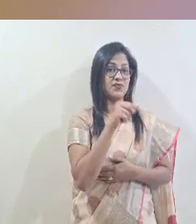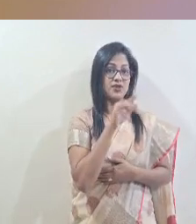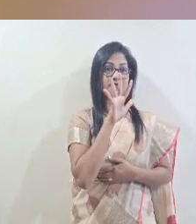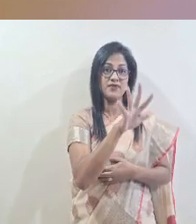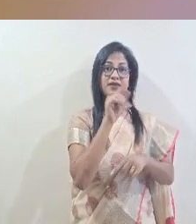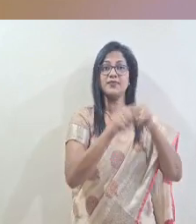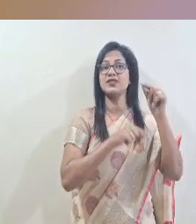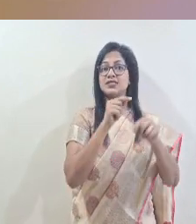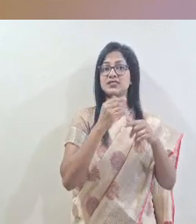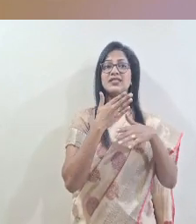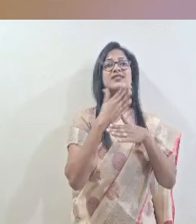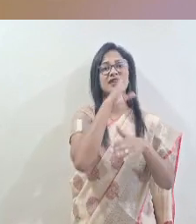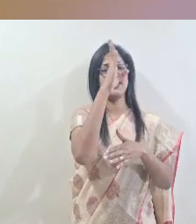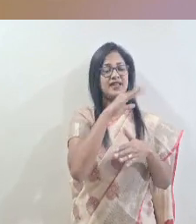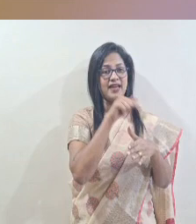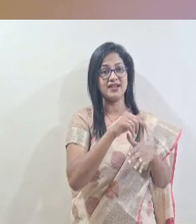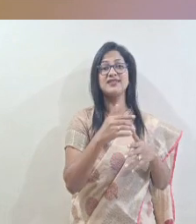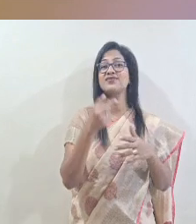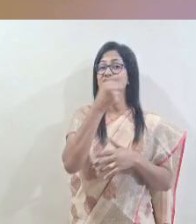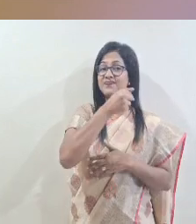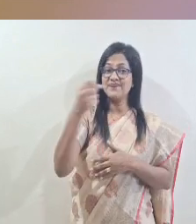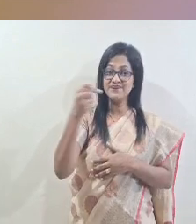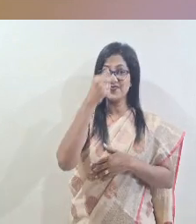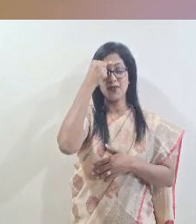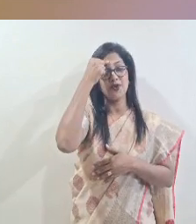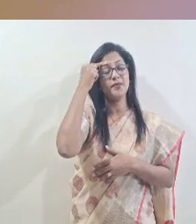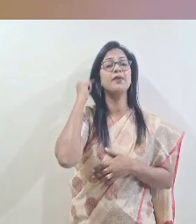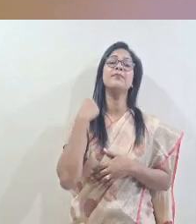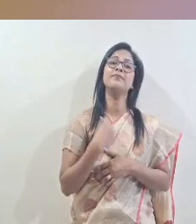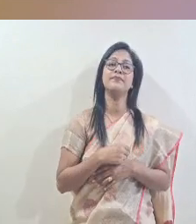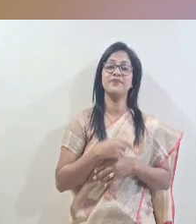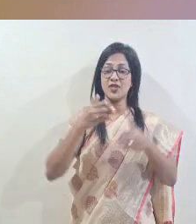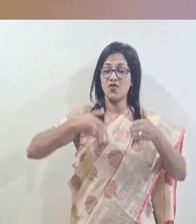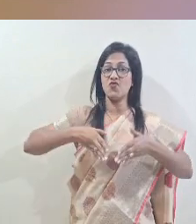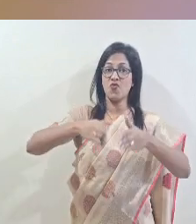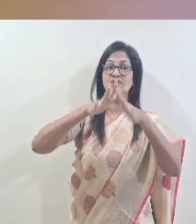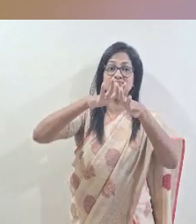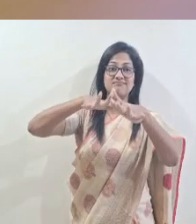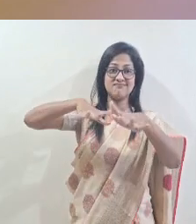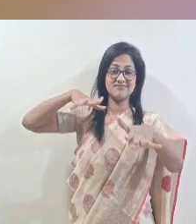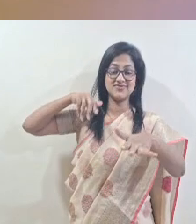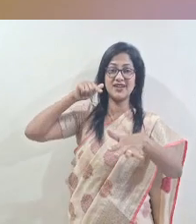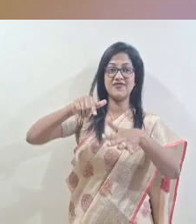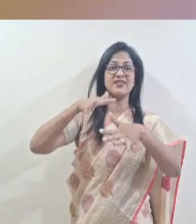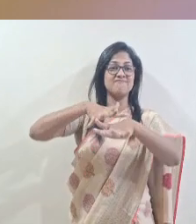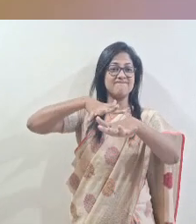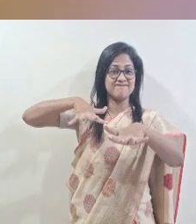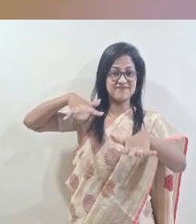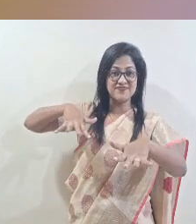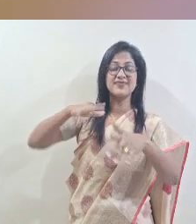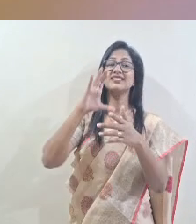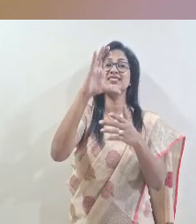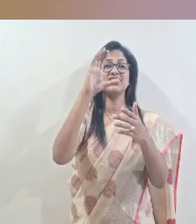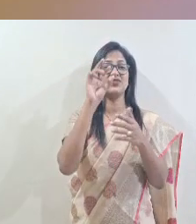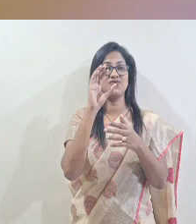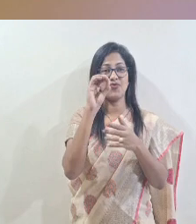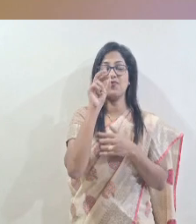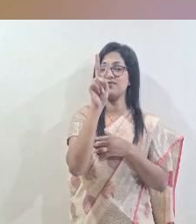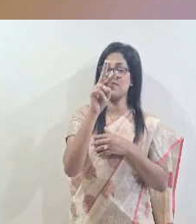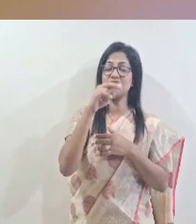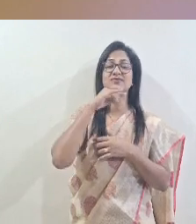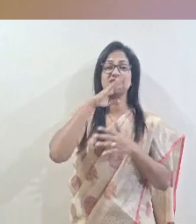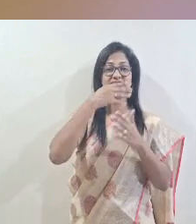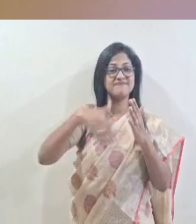rail. So the disadvantage we can see by the road traffic are congestion, CO2 emission,